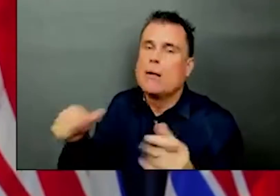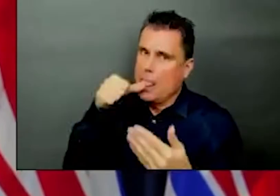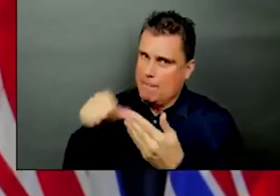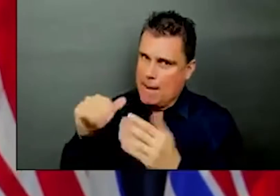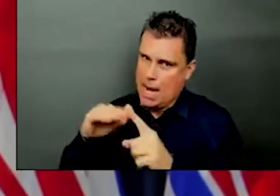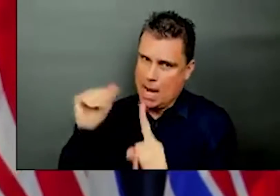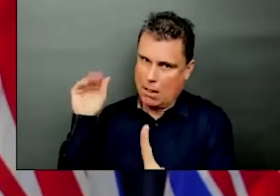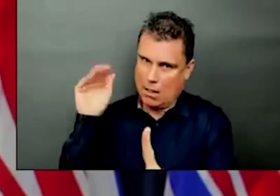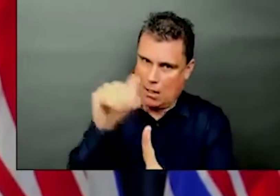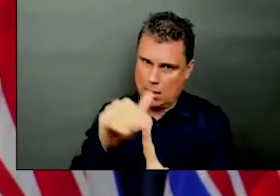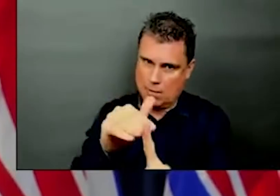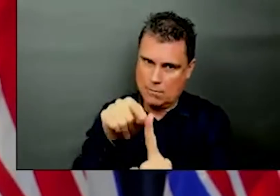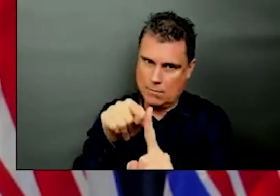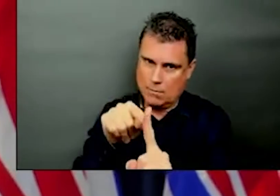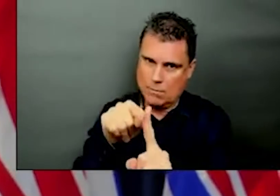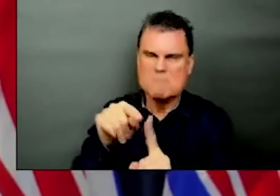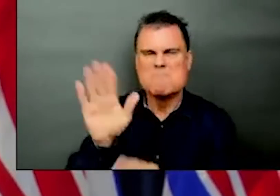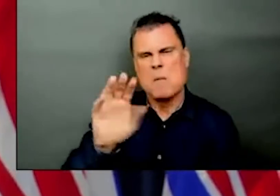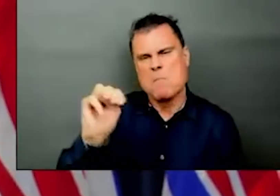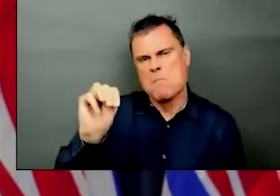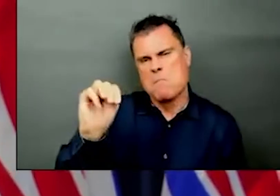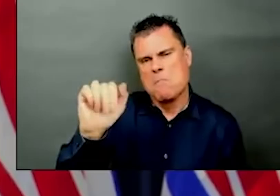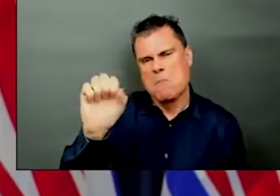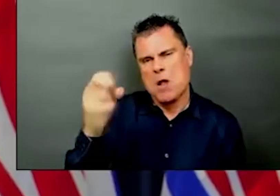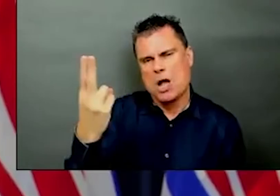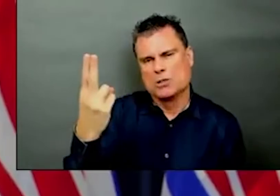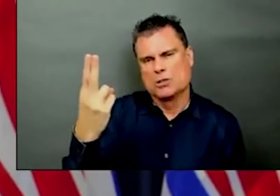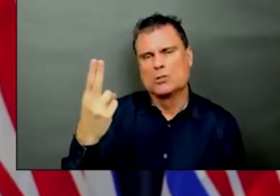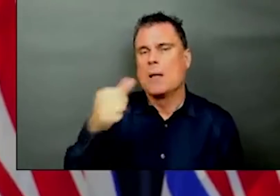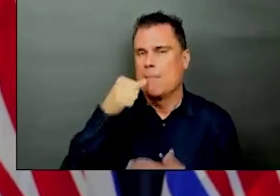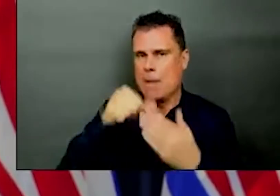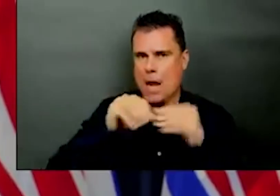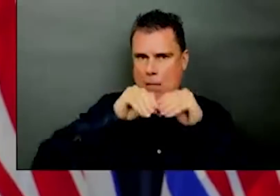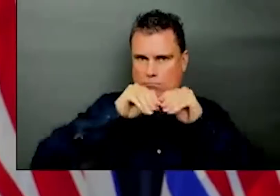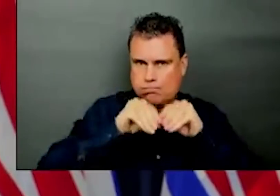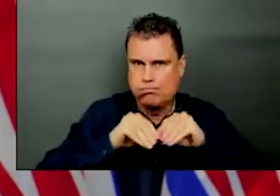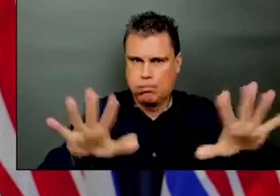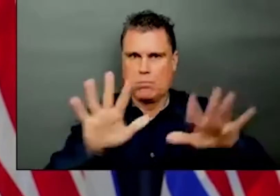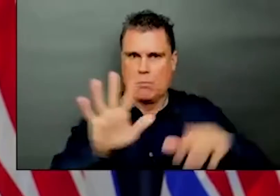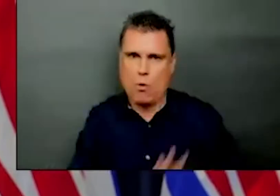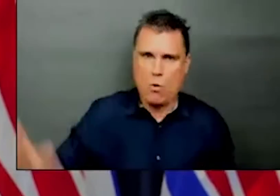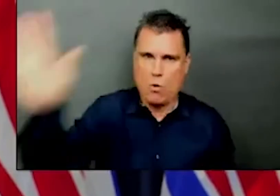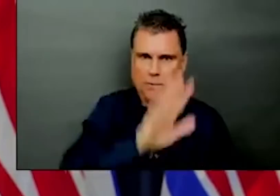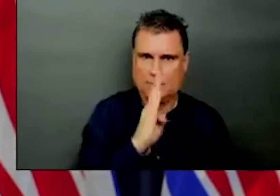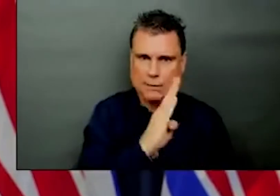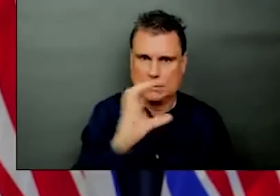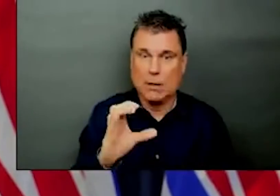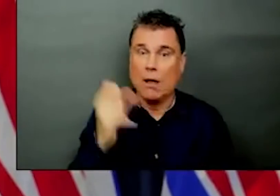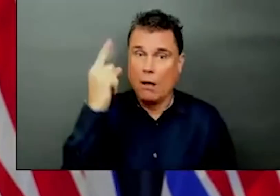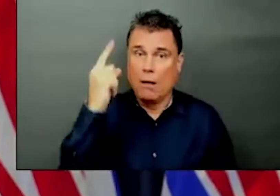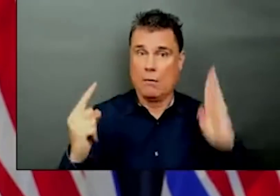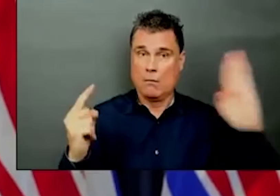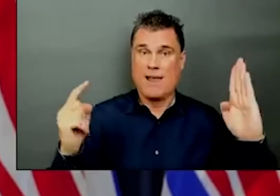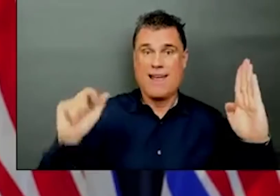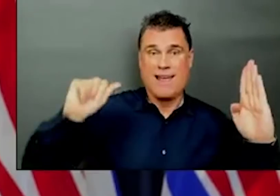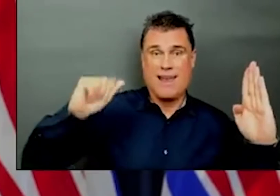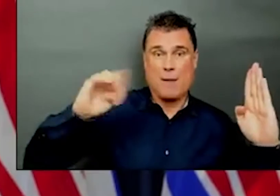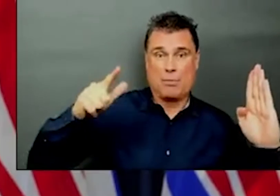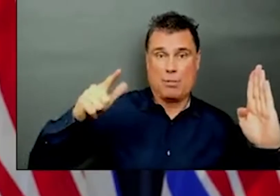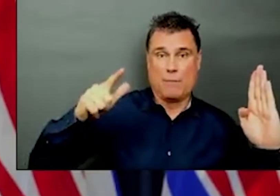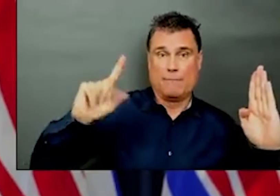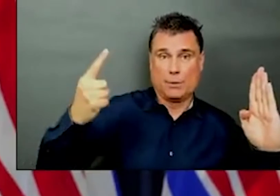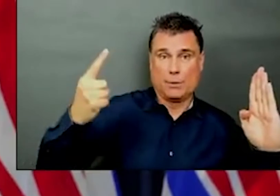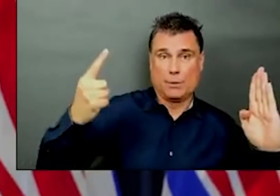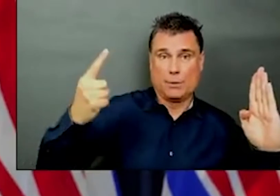the coverage, well, it will cover the period from April to September. So if you had full policy